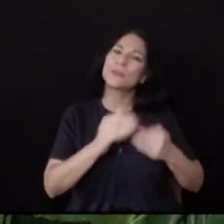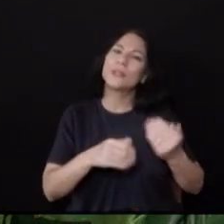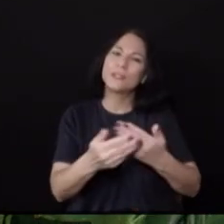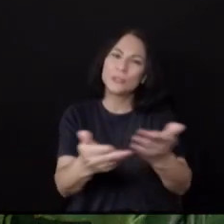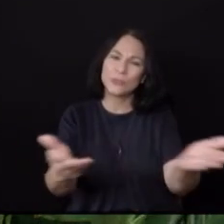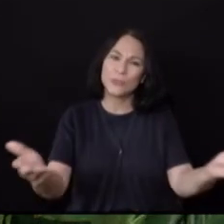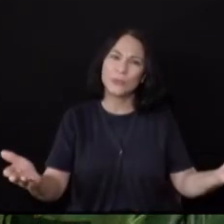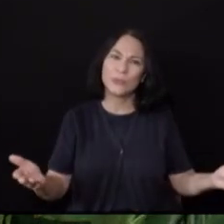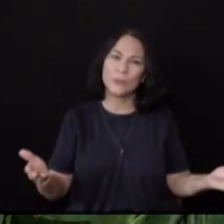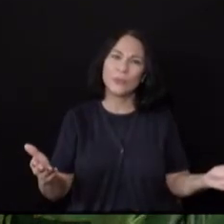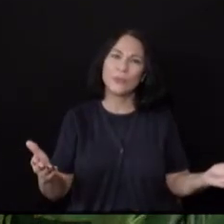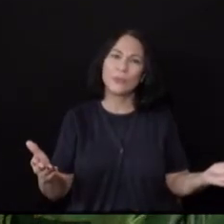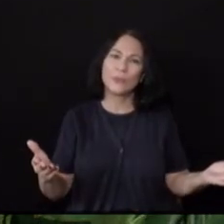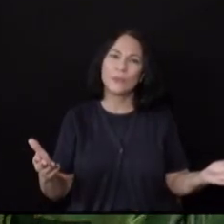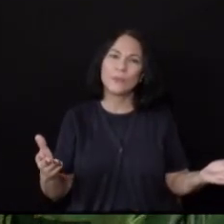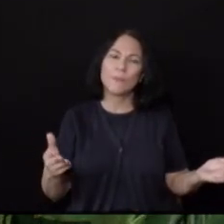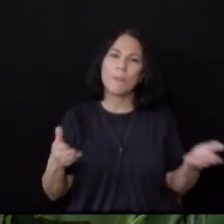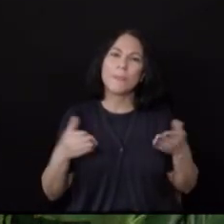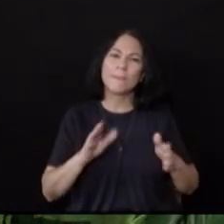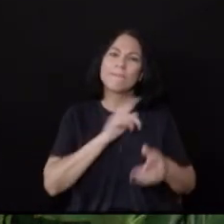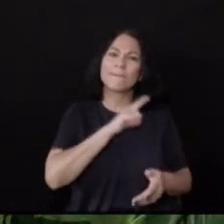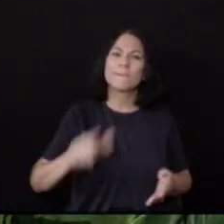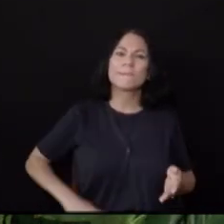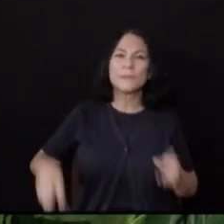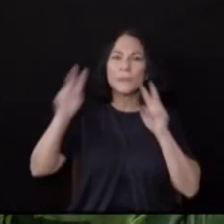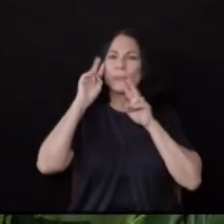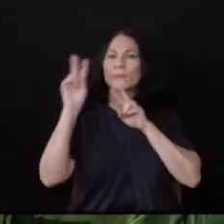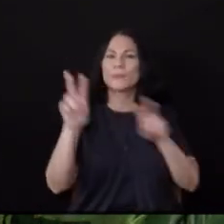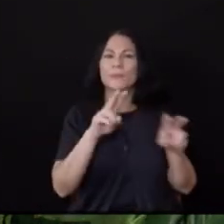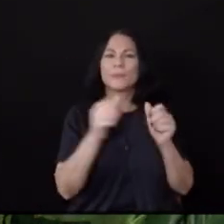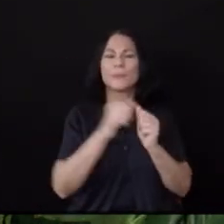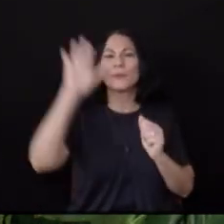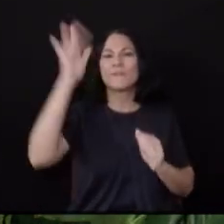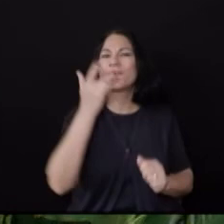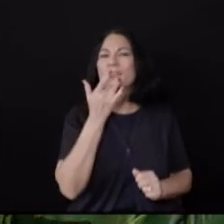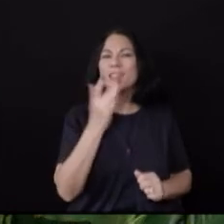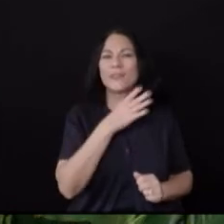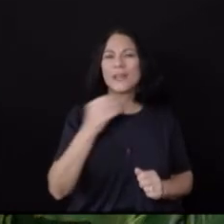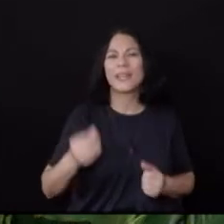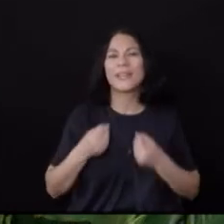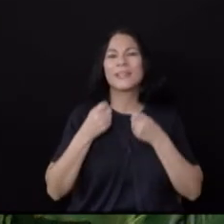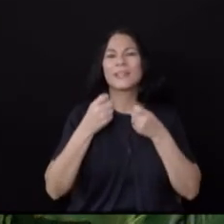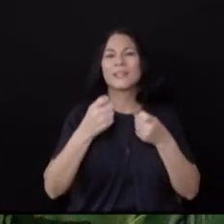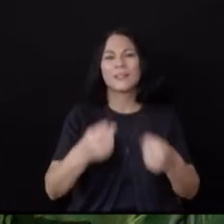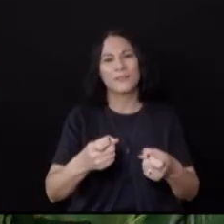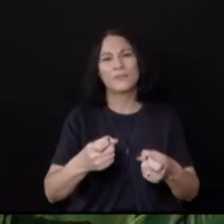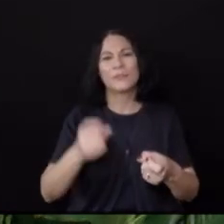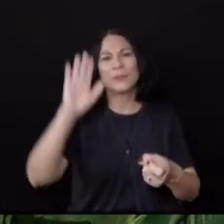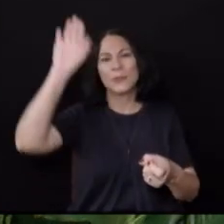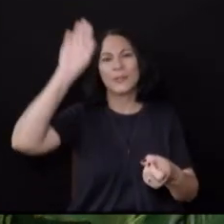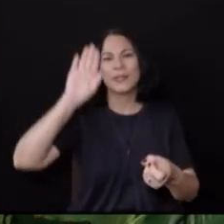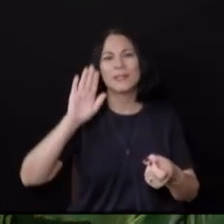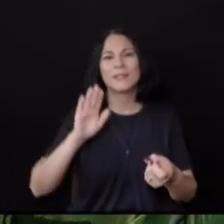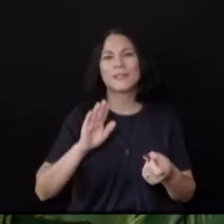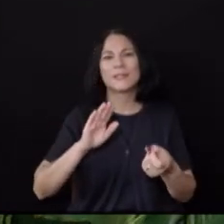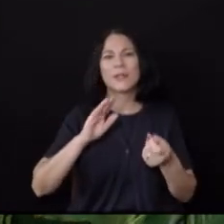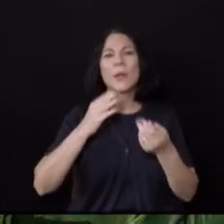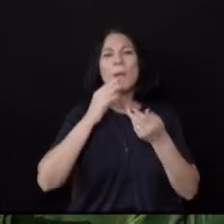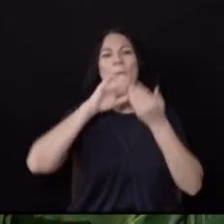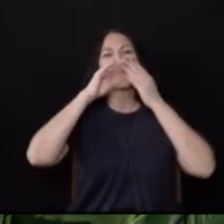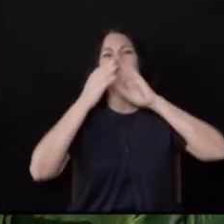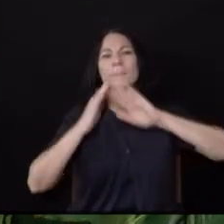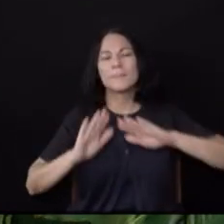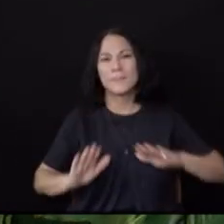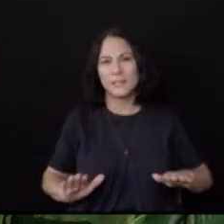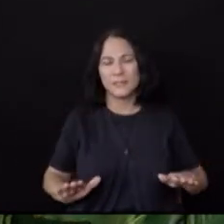you. May the Lord look upon you with his favor and give you his shalom,